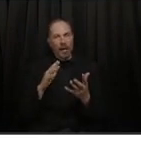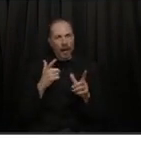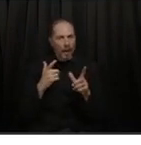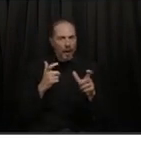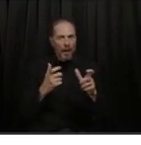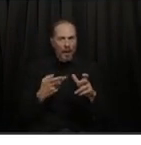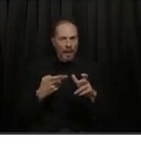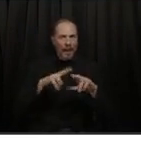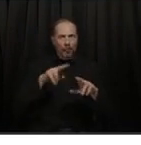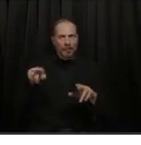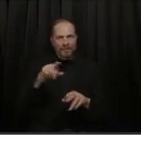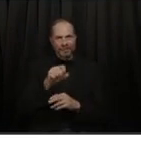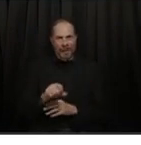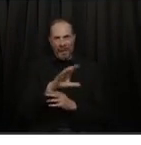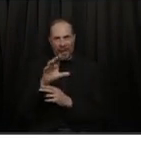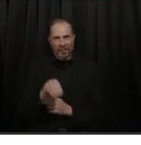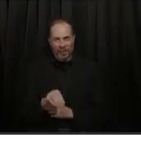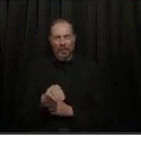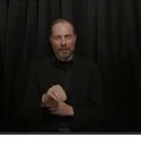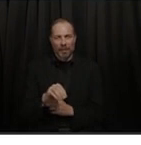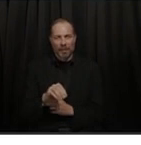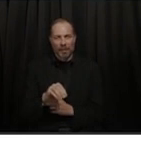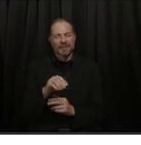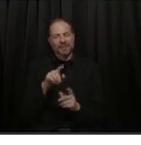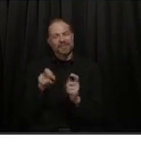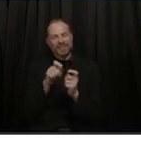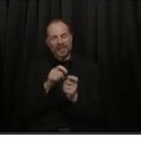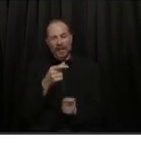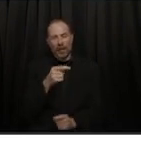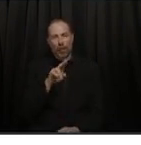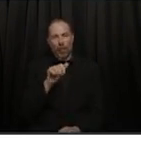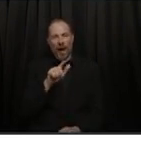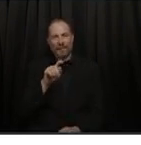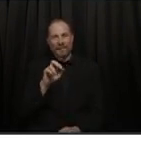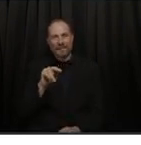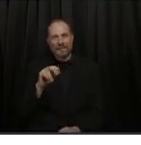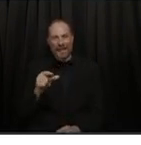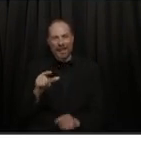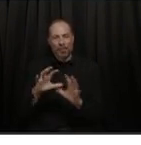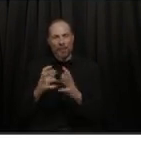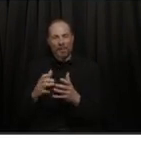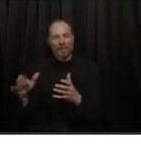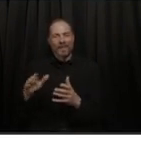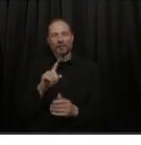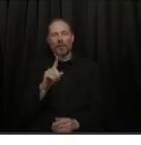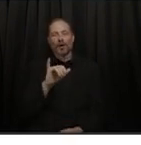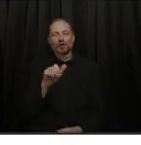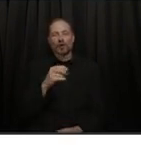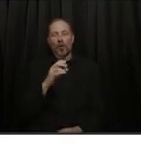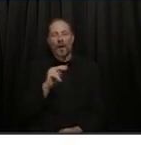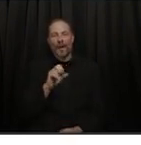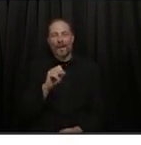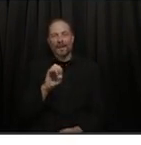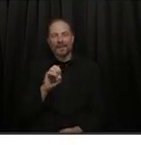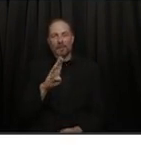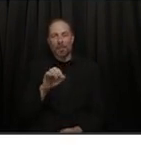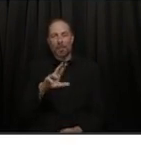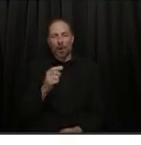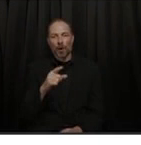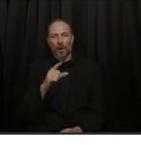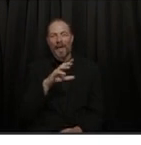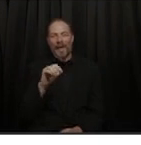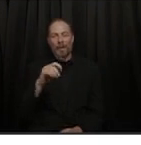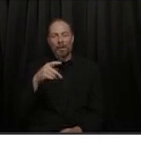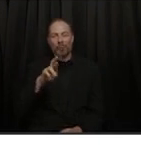Africa, especially in the Gauteng province. That is a province of South Africa where Johannesburg and Pretoria are, so it's the most populated